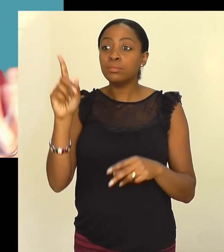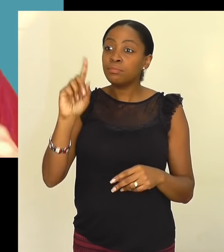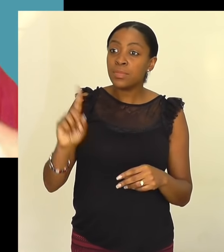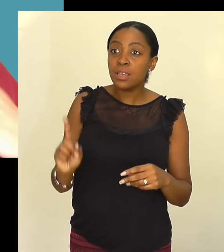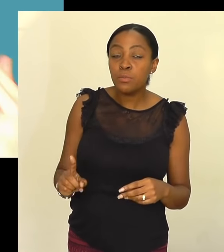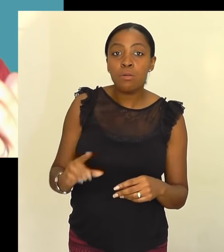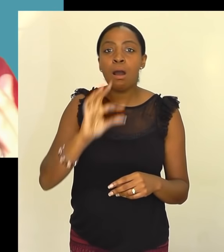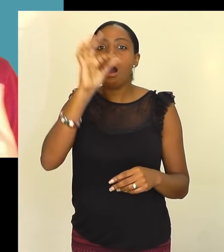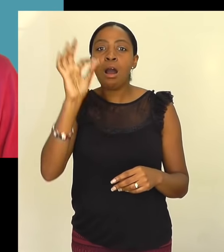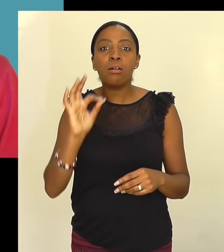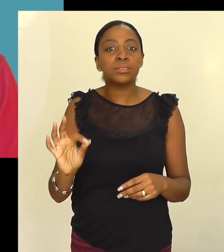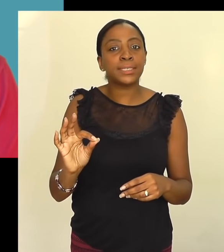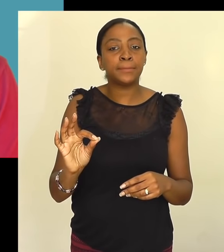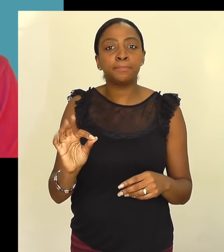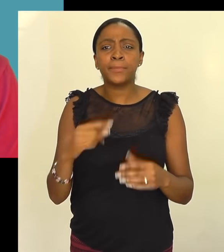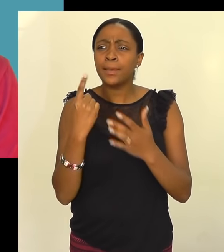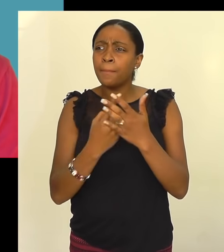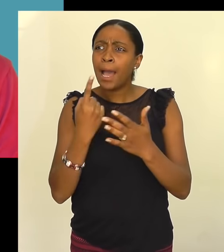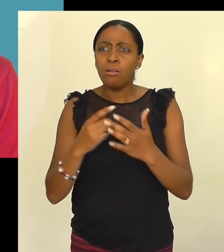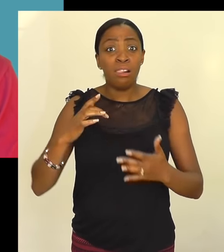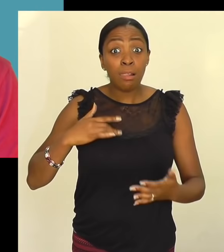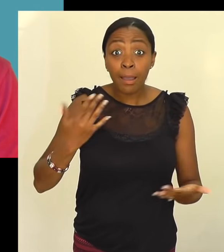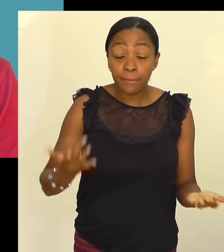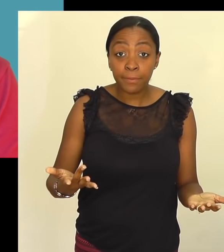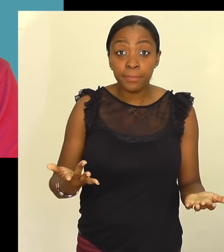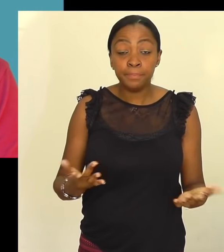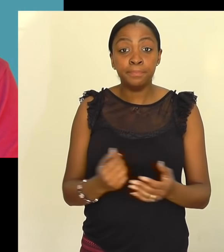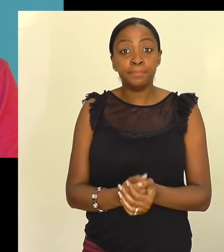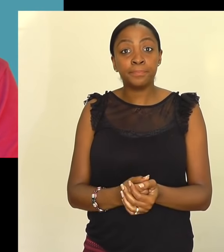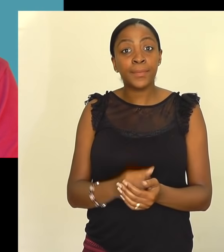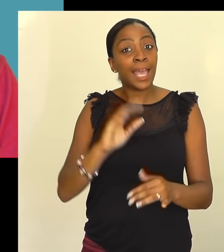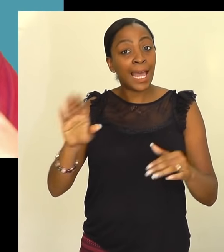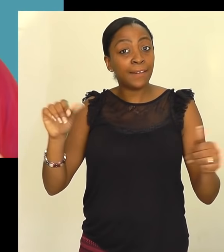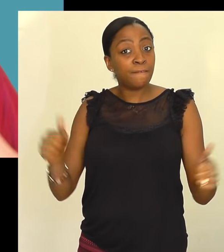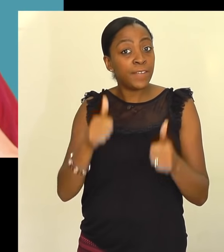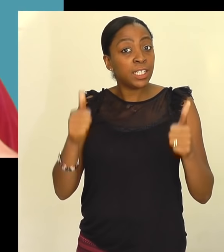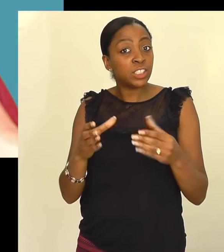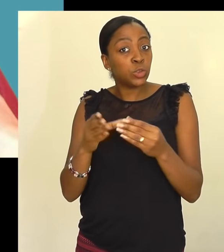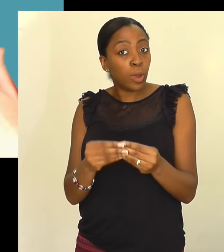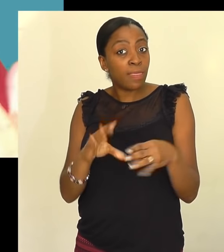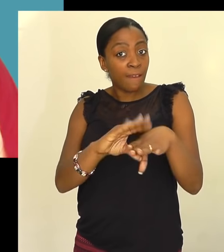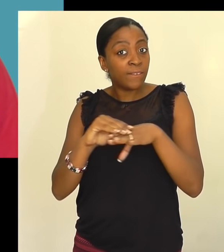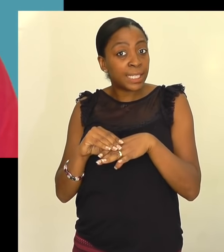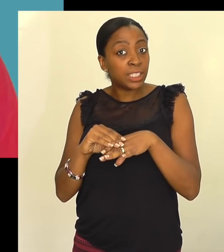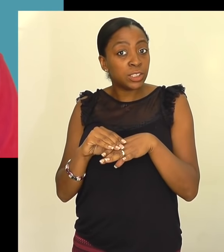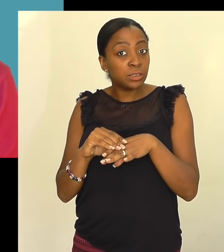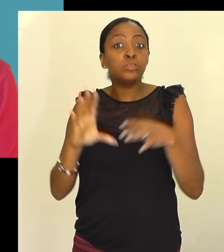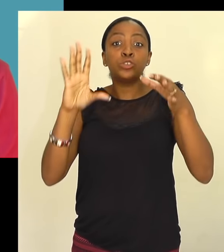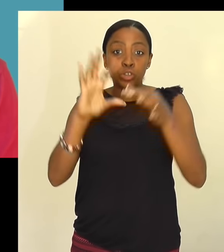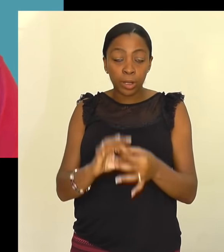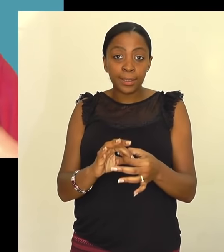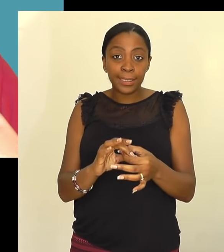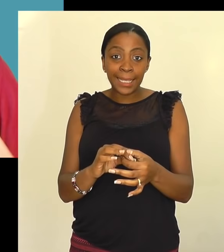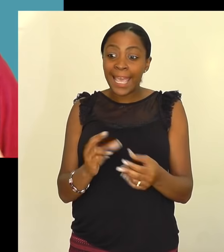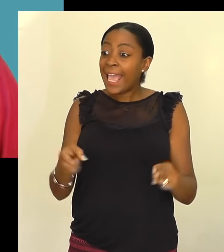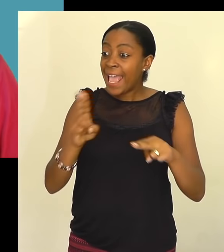about life, and it ends with an invitation to join an Alpha Online. Now, we've already messaged you, if your number's on our